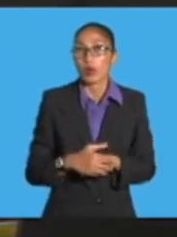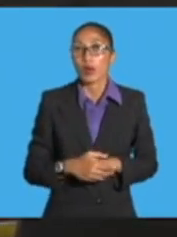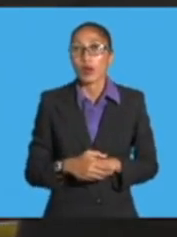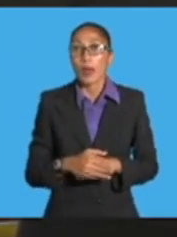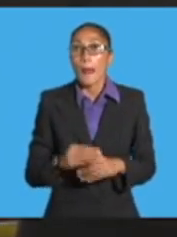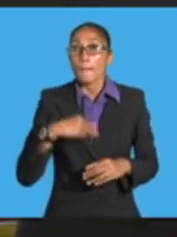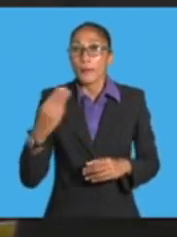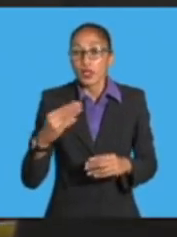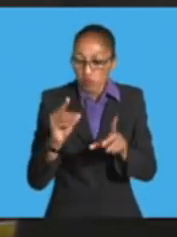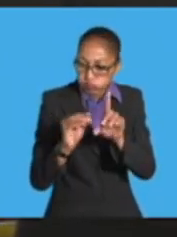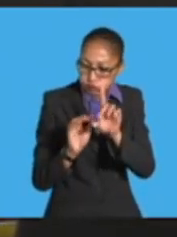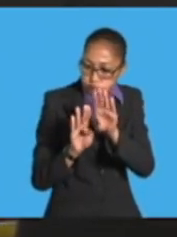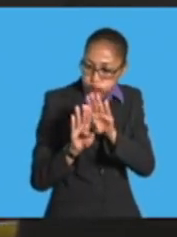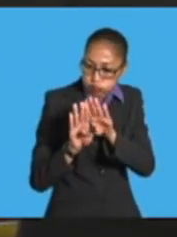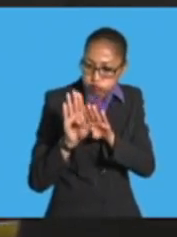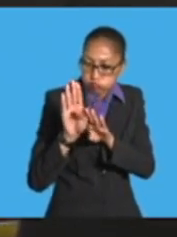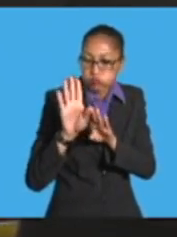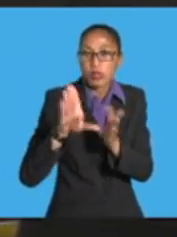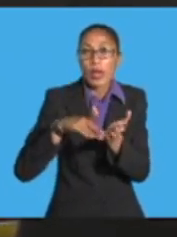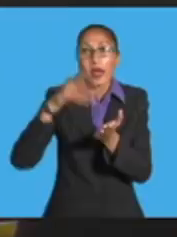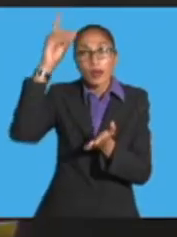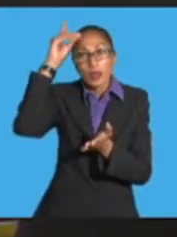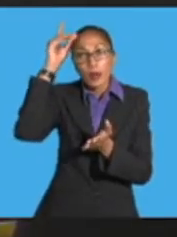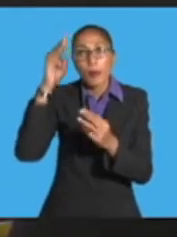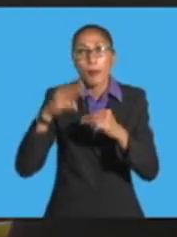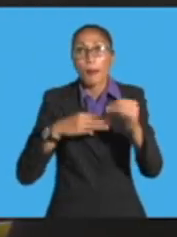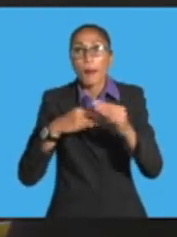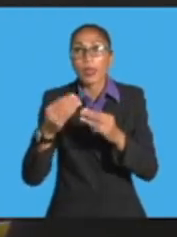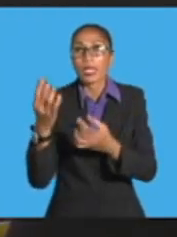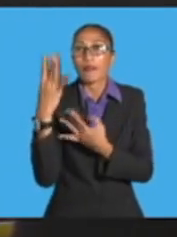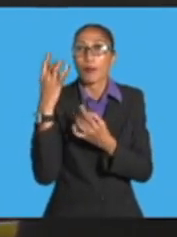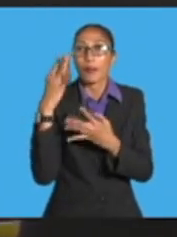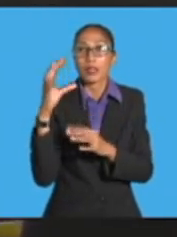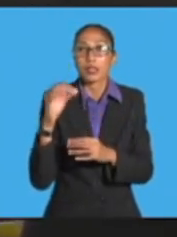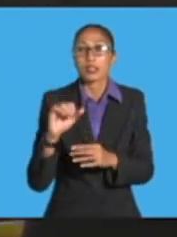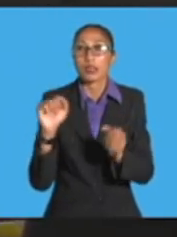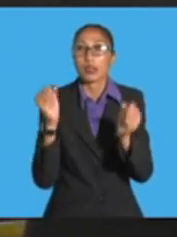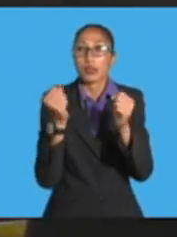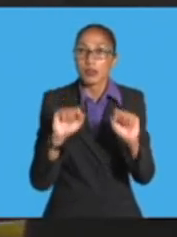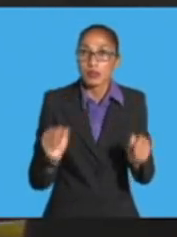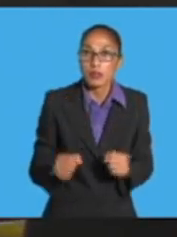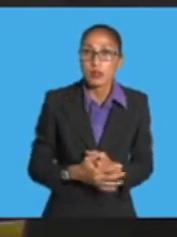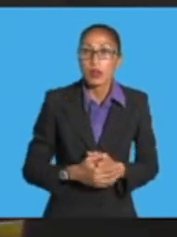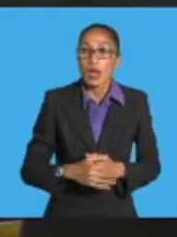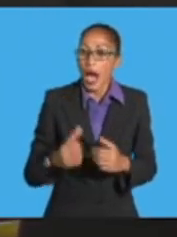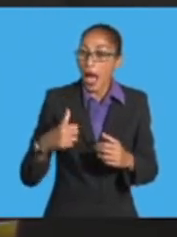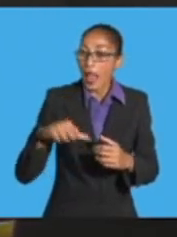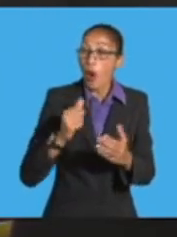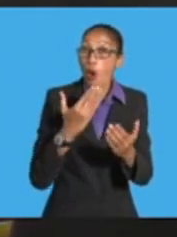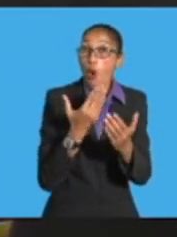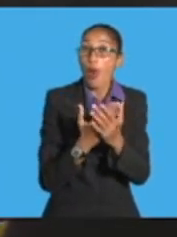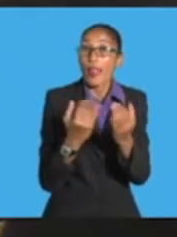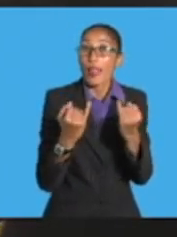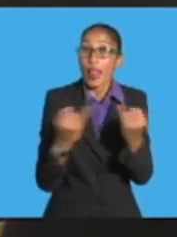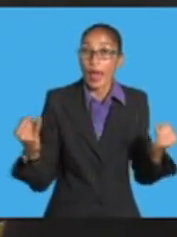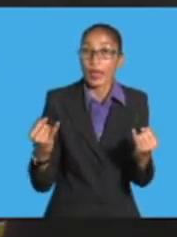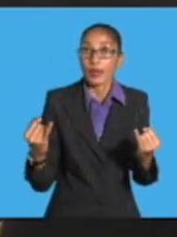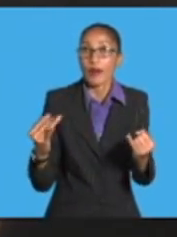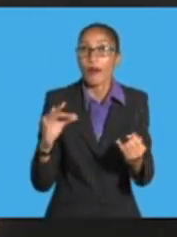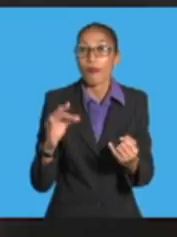to develop the Fiji Education Management Information System. This now allows online applications to be submitted for